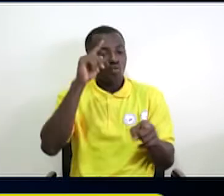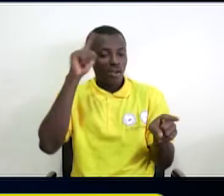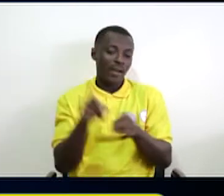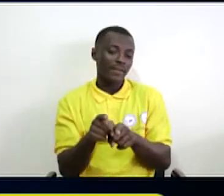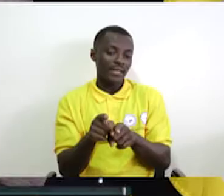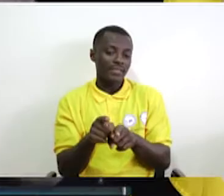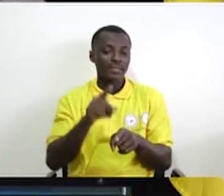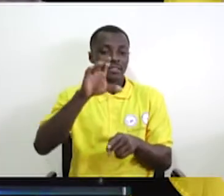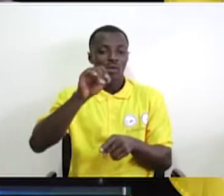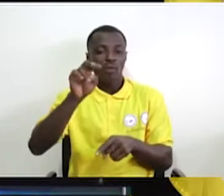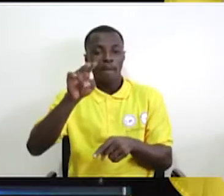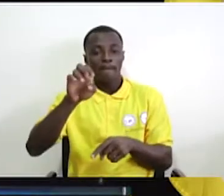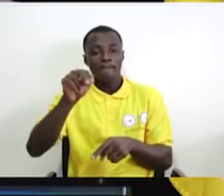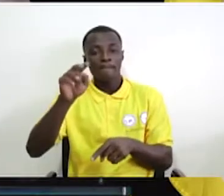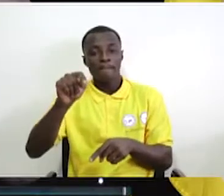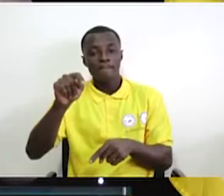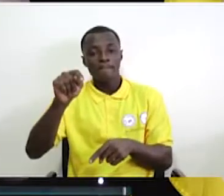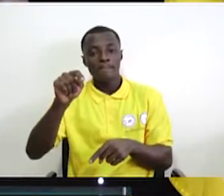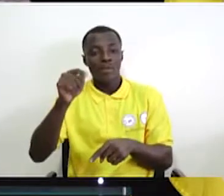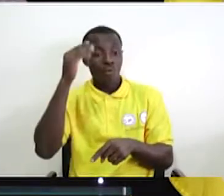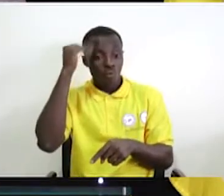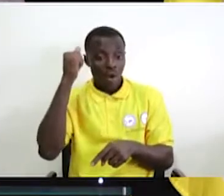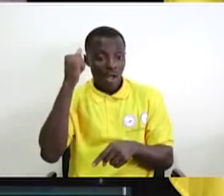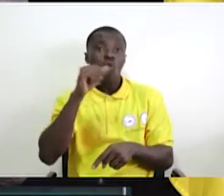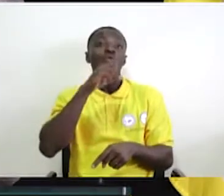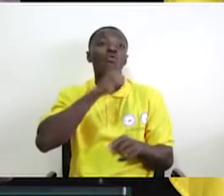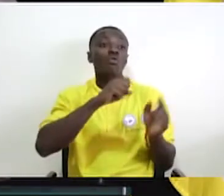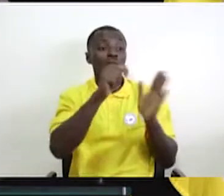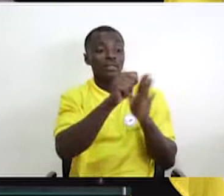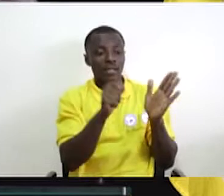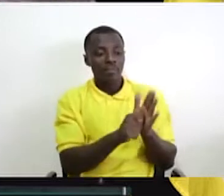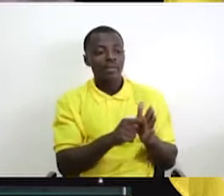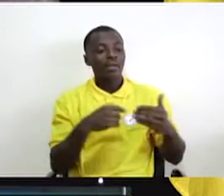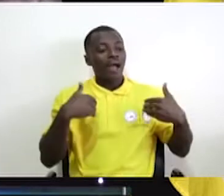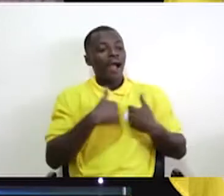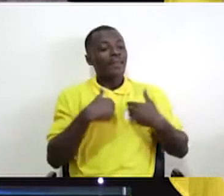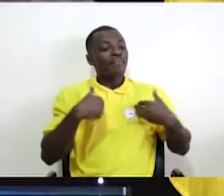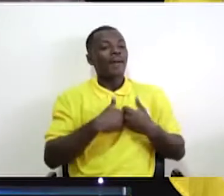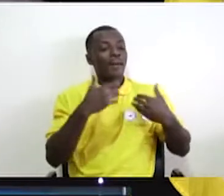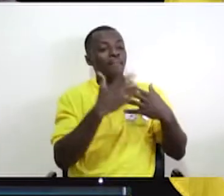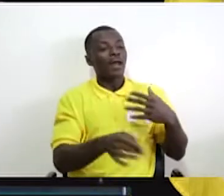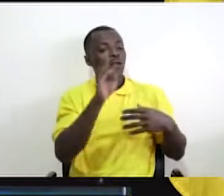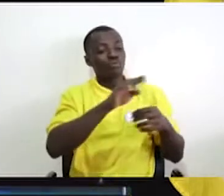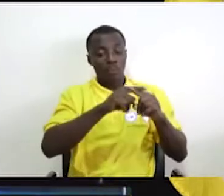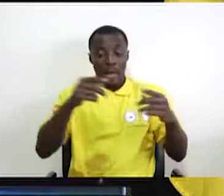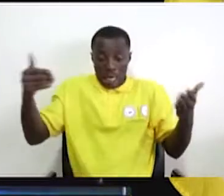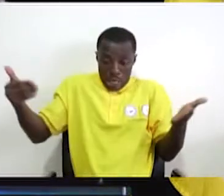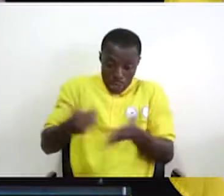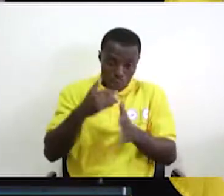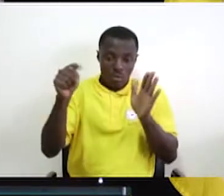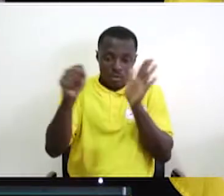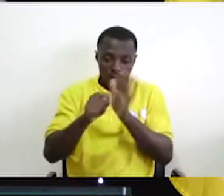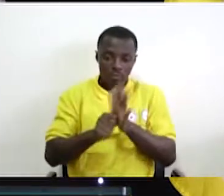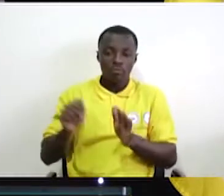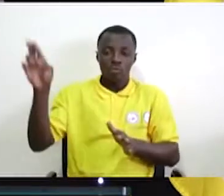was goats and cows and bulls, but now the mediator is Jesus, and he qualifies to be